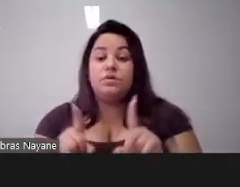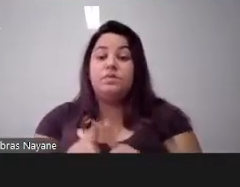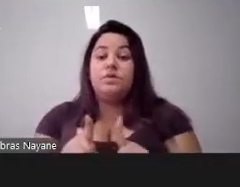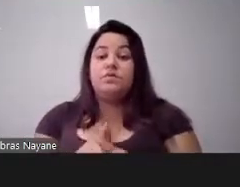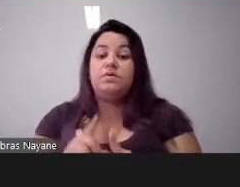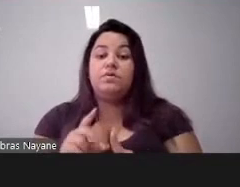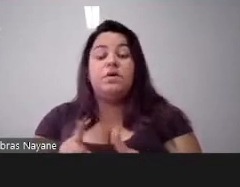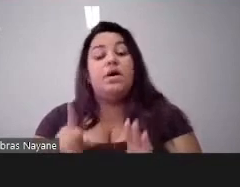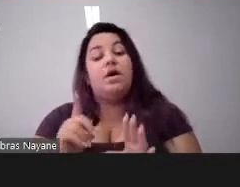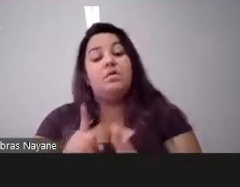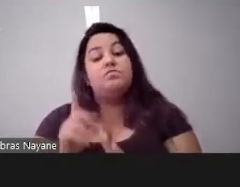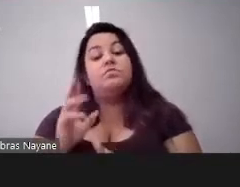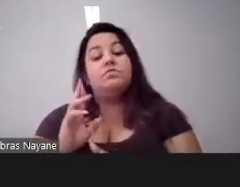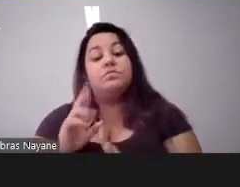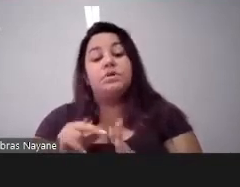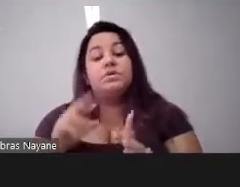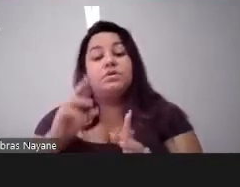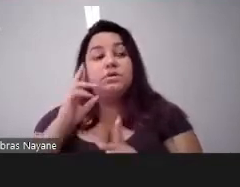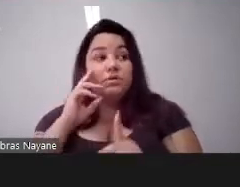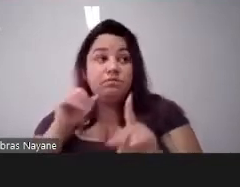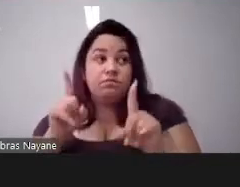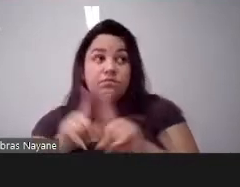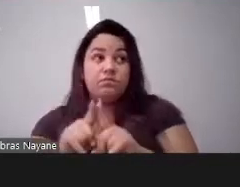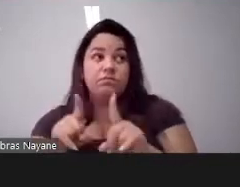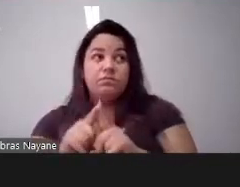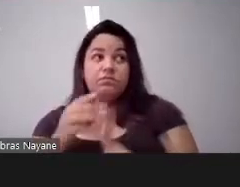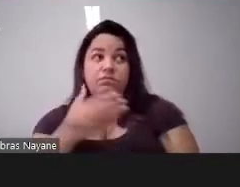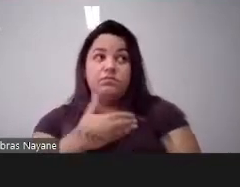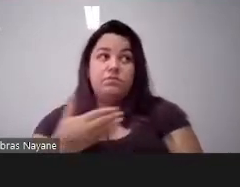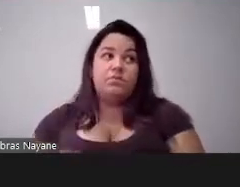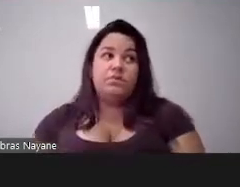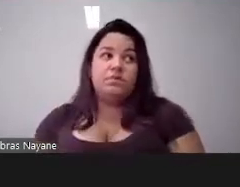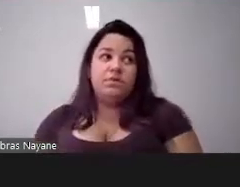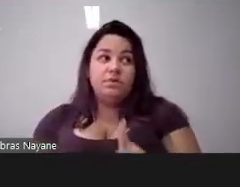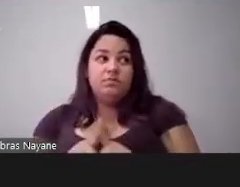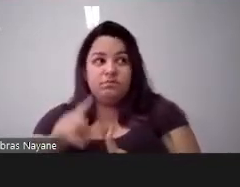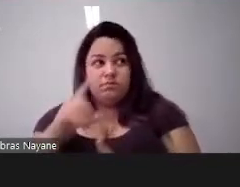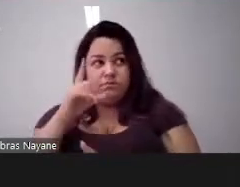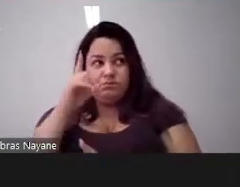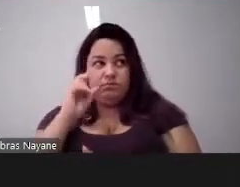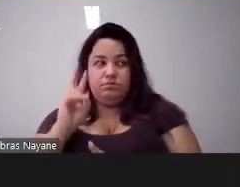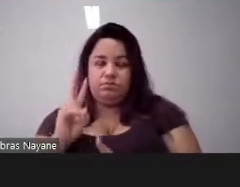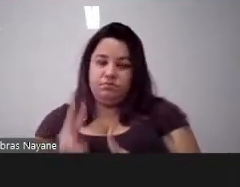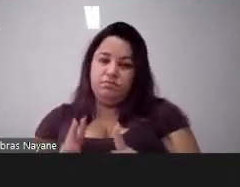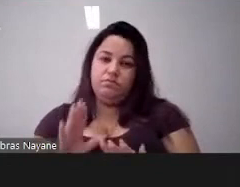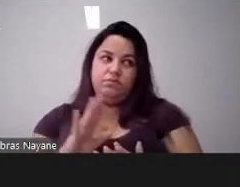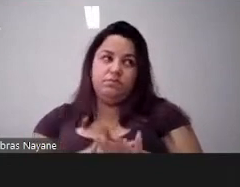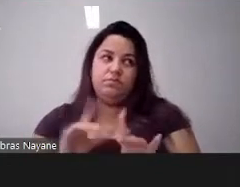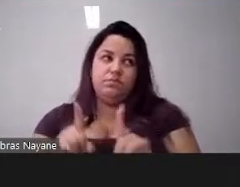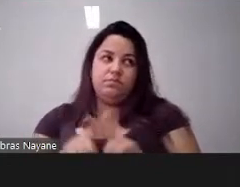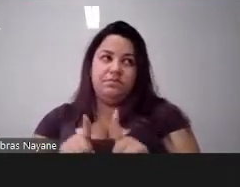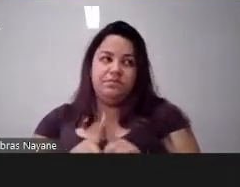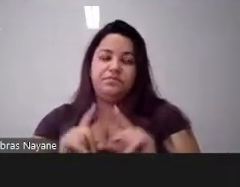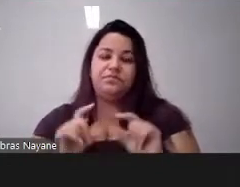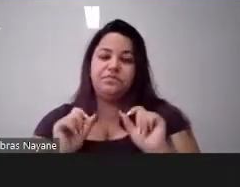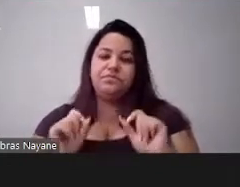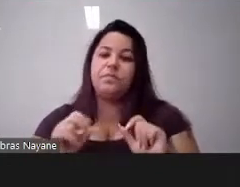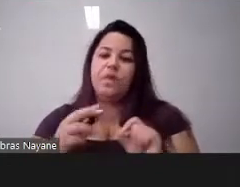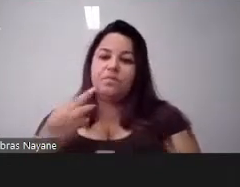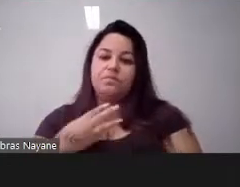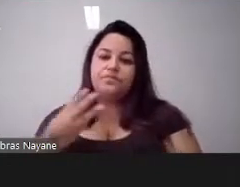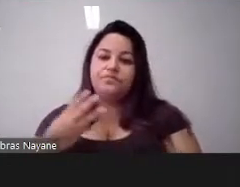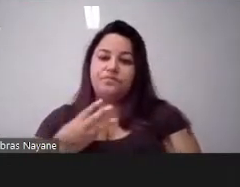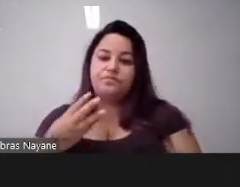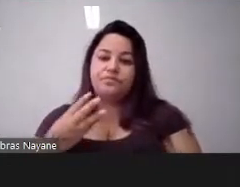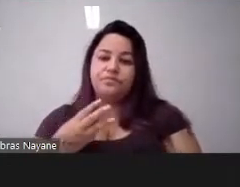closed Social Security as well. So we redimension all the levels